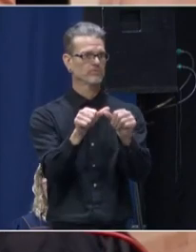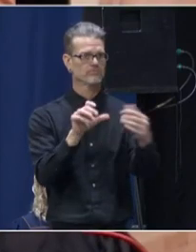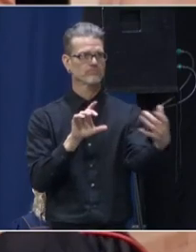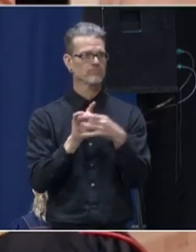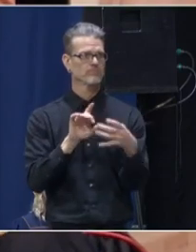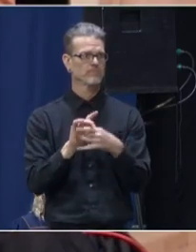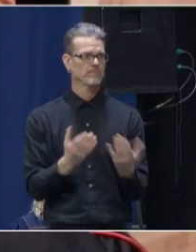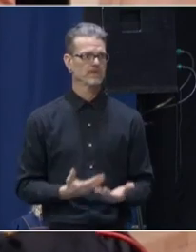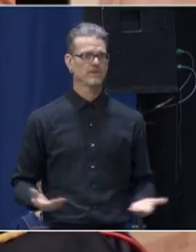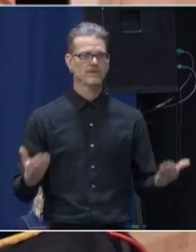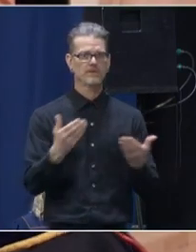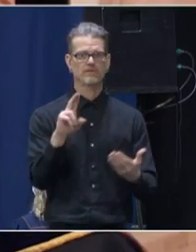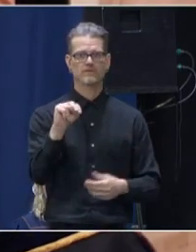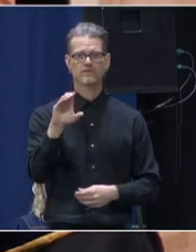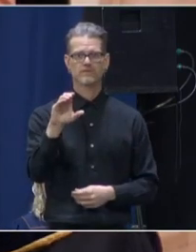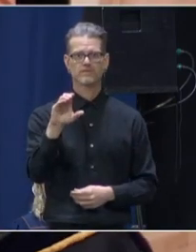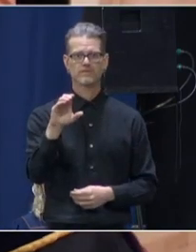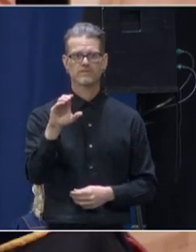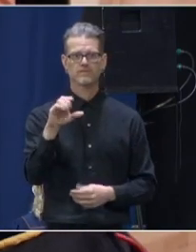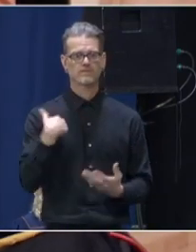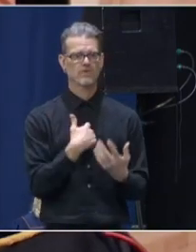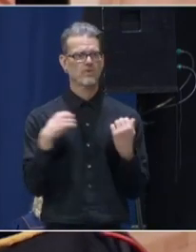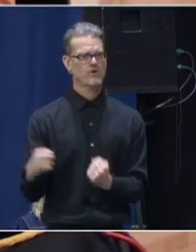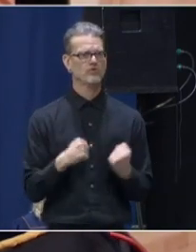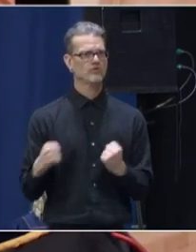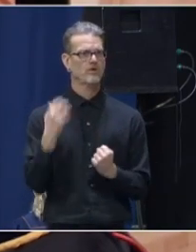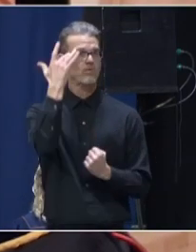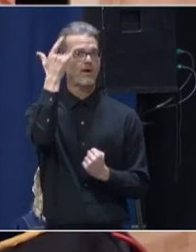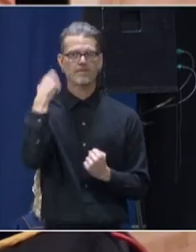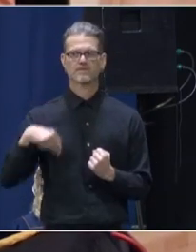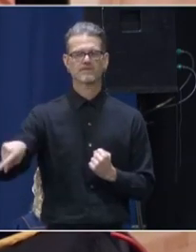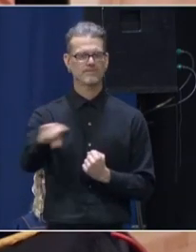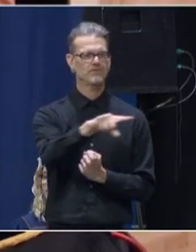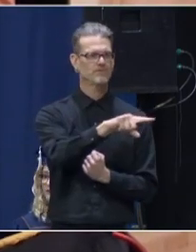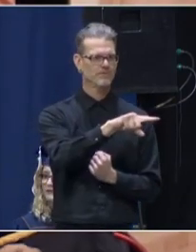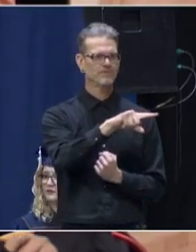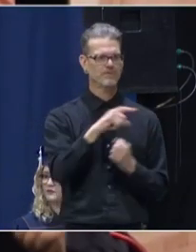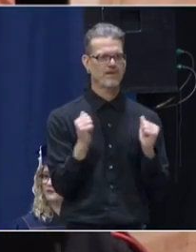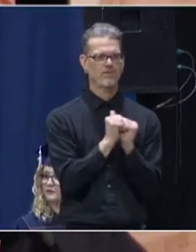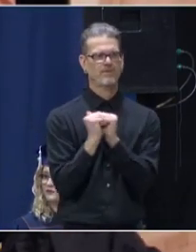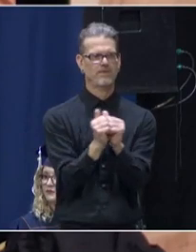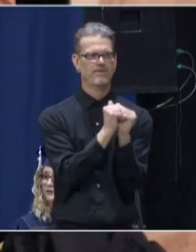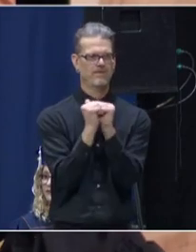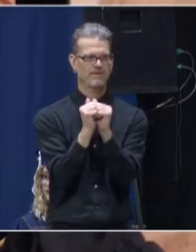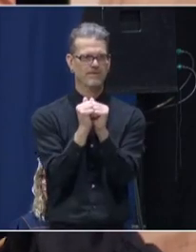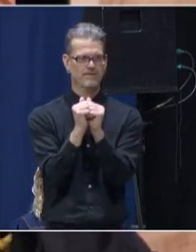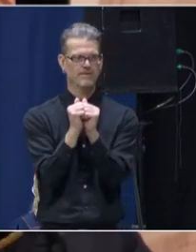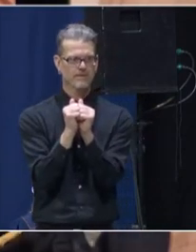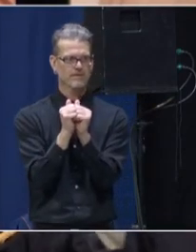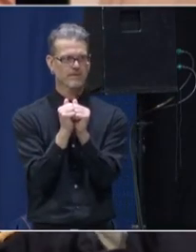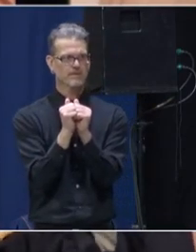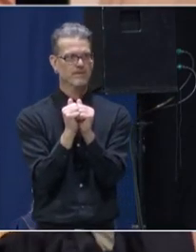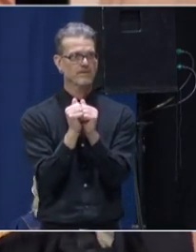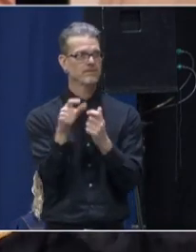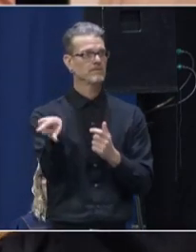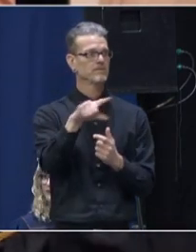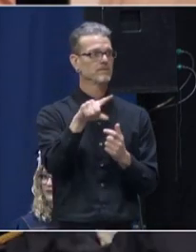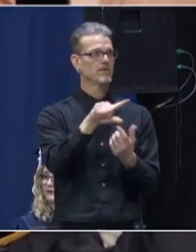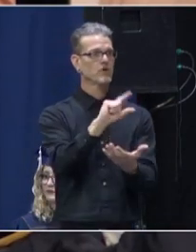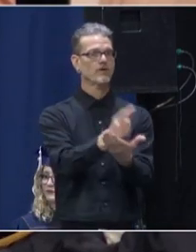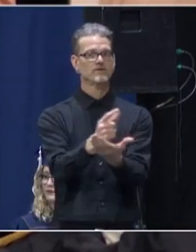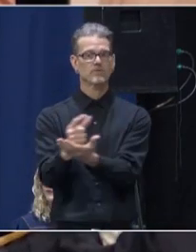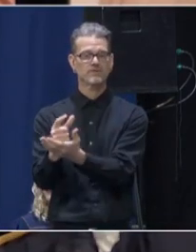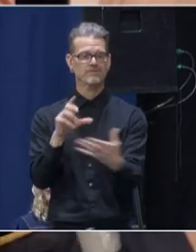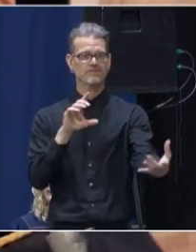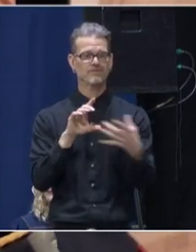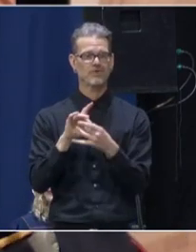alma mater. UNC is stronger because of you and with you. As graduates, you join a network